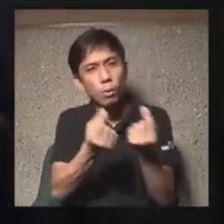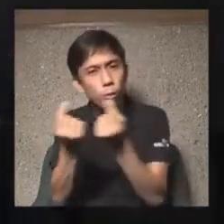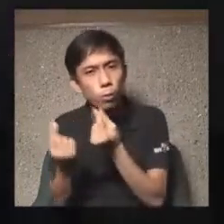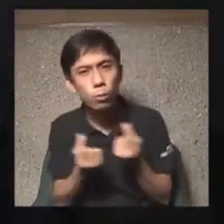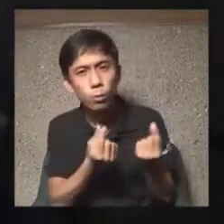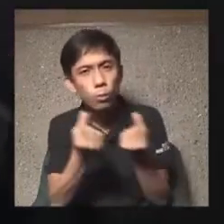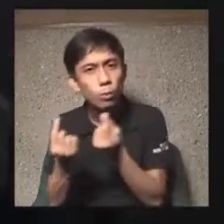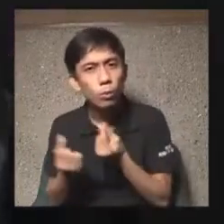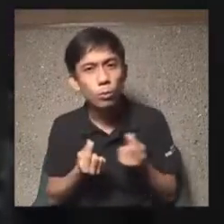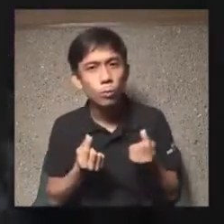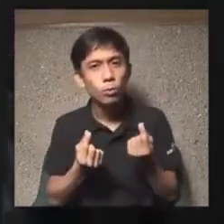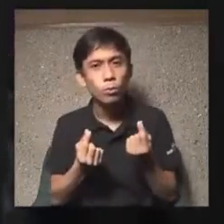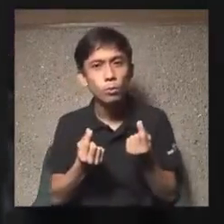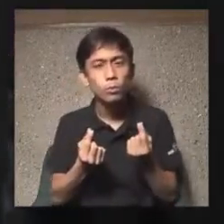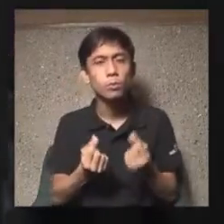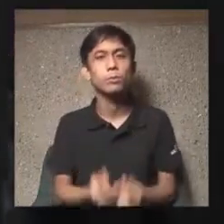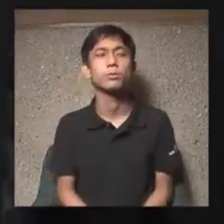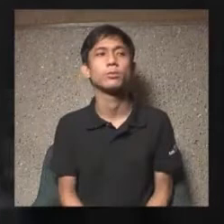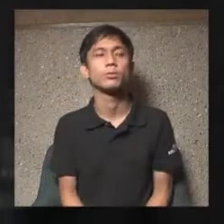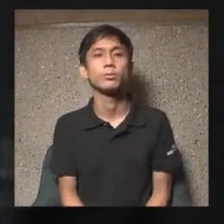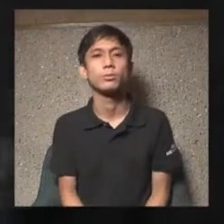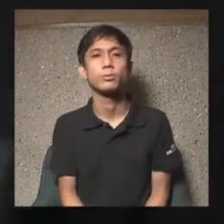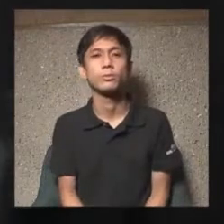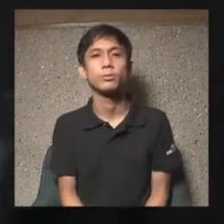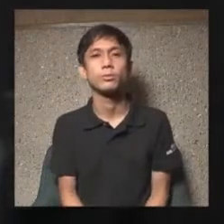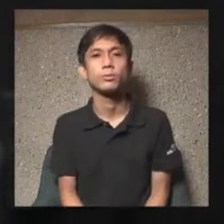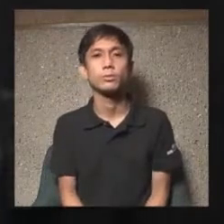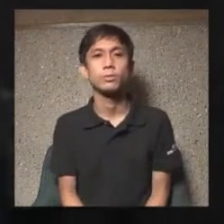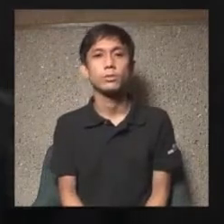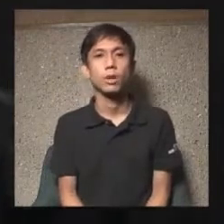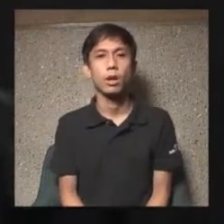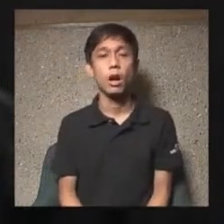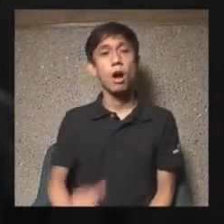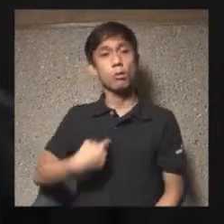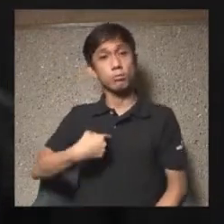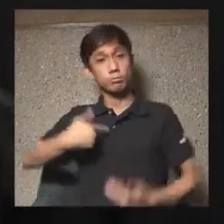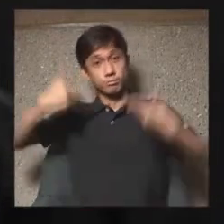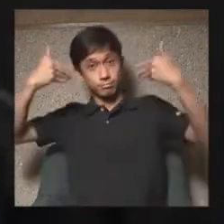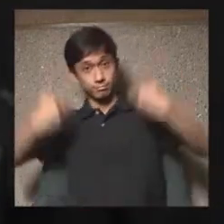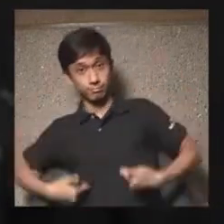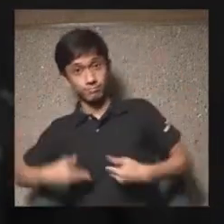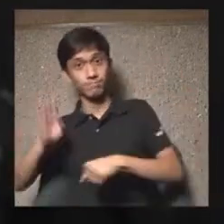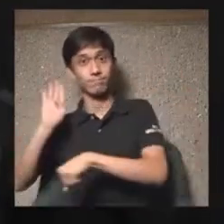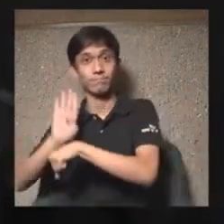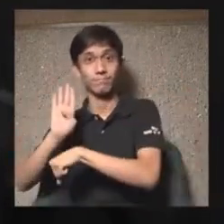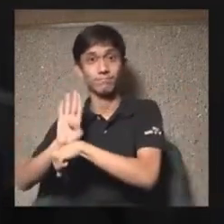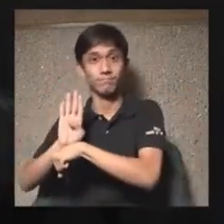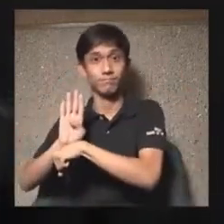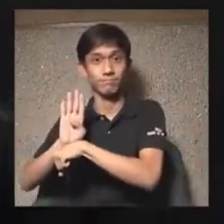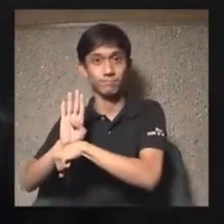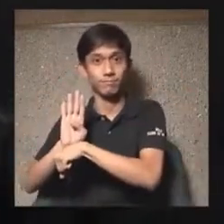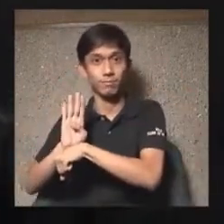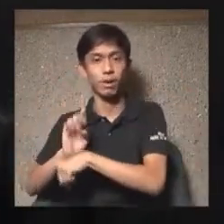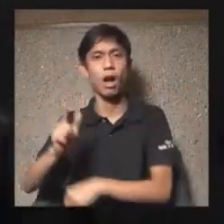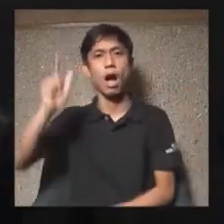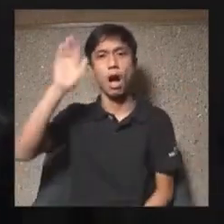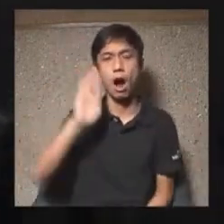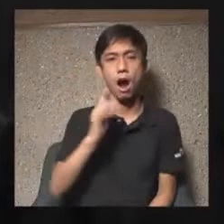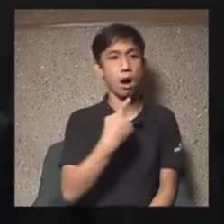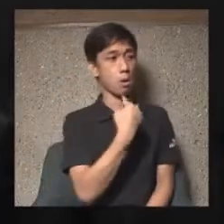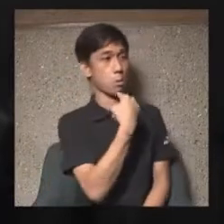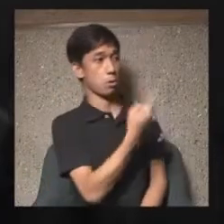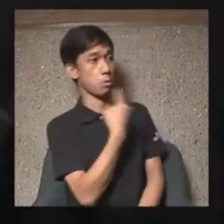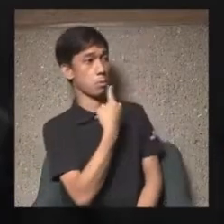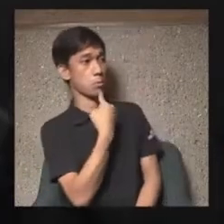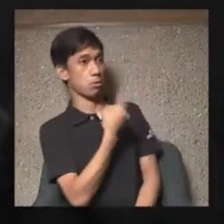every transaction I will get into, God told me this: don't make it fair.